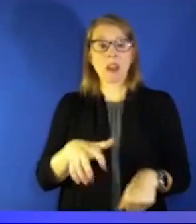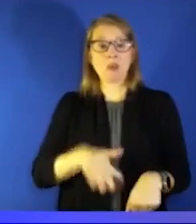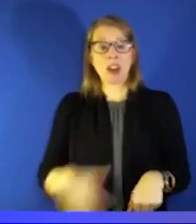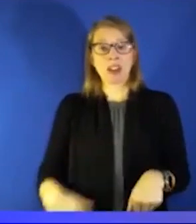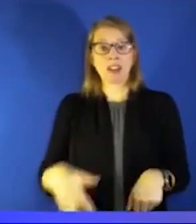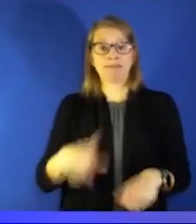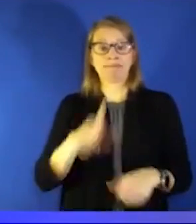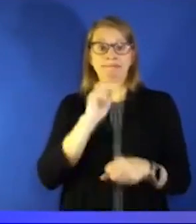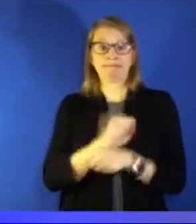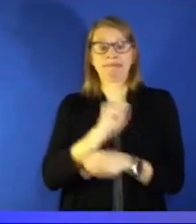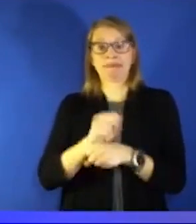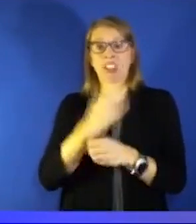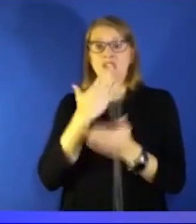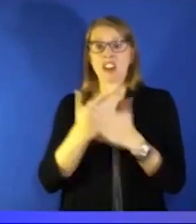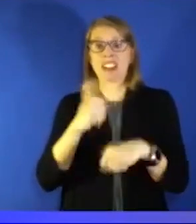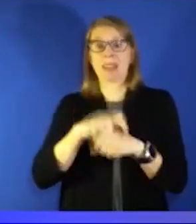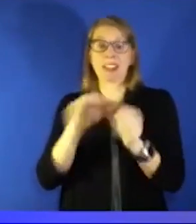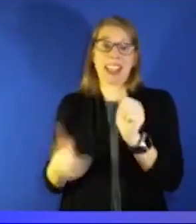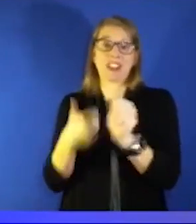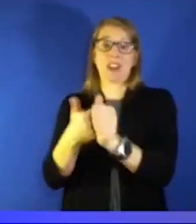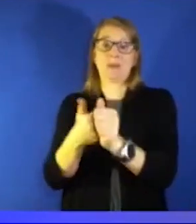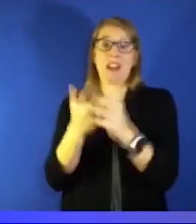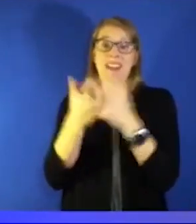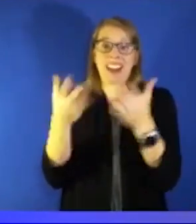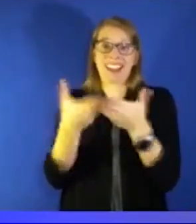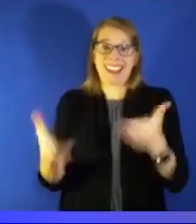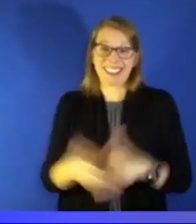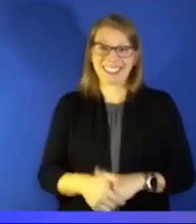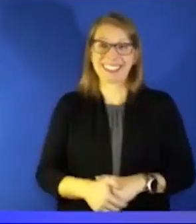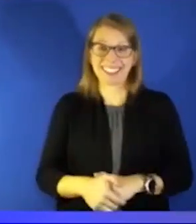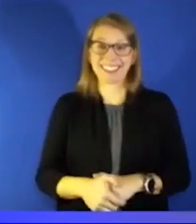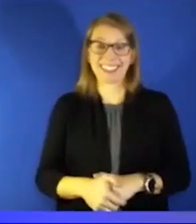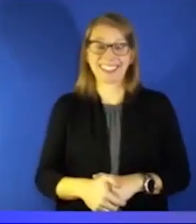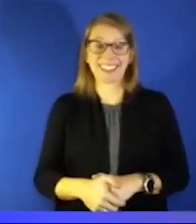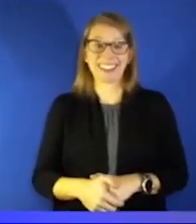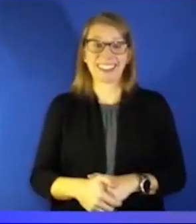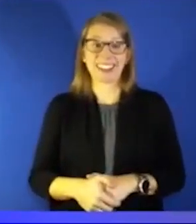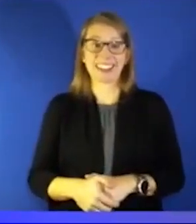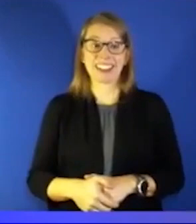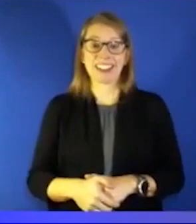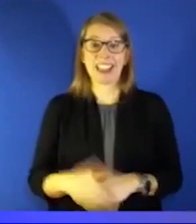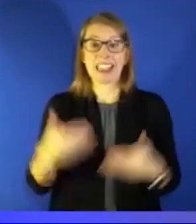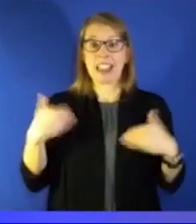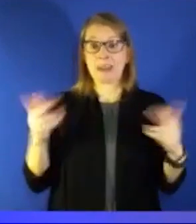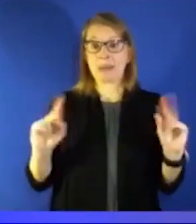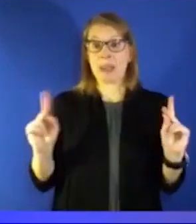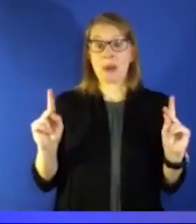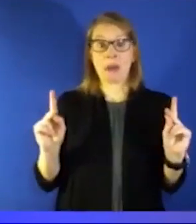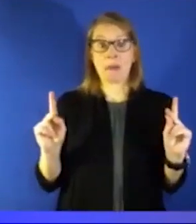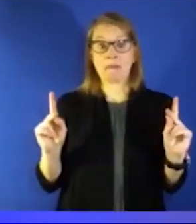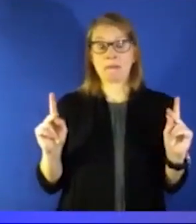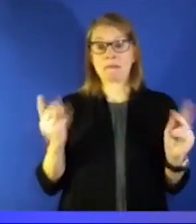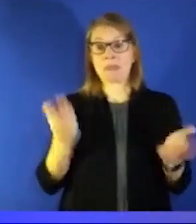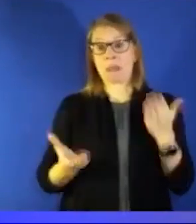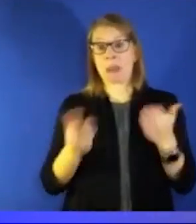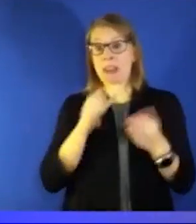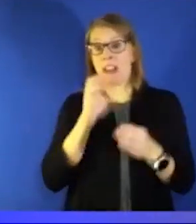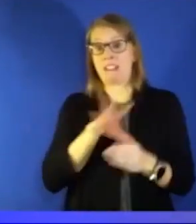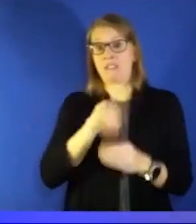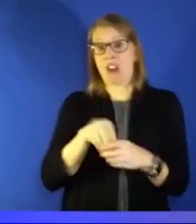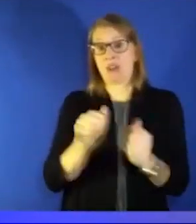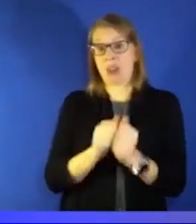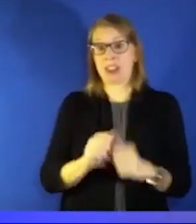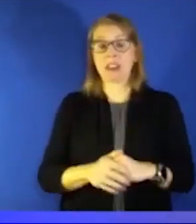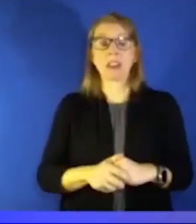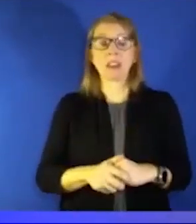up on a lot of things that that young people may have not been involved with. And so we frequently kind of